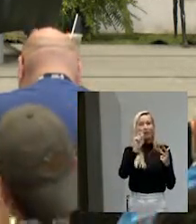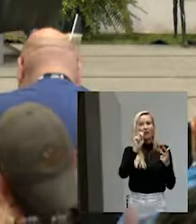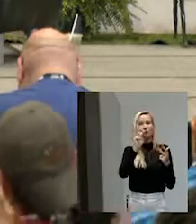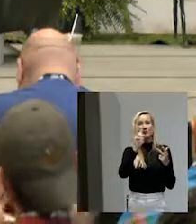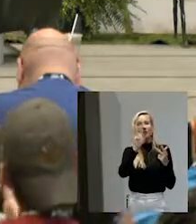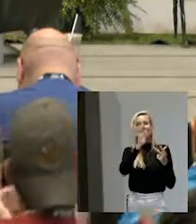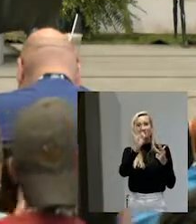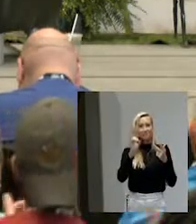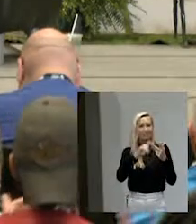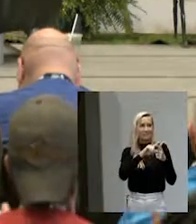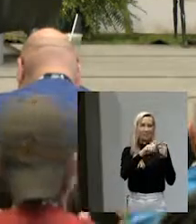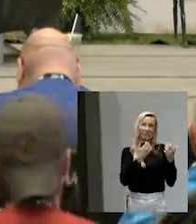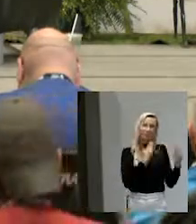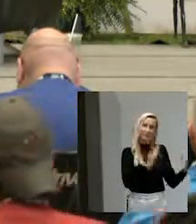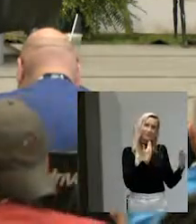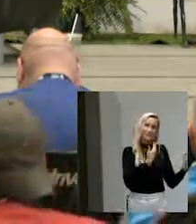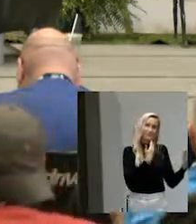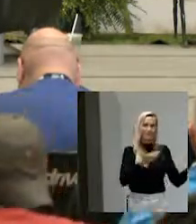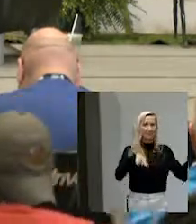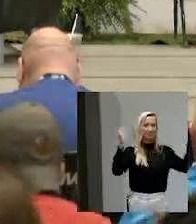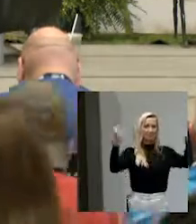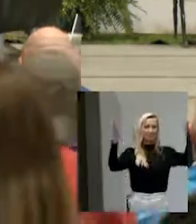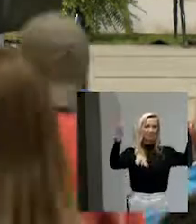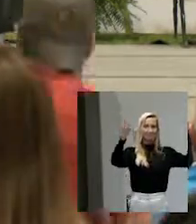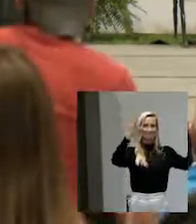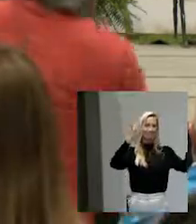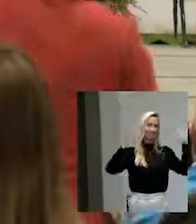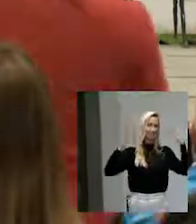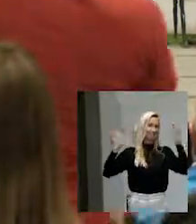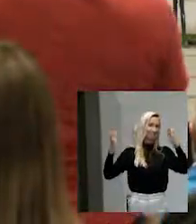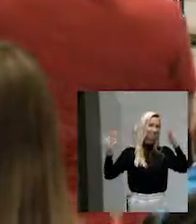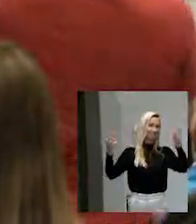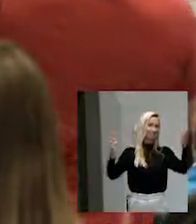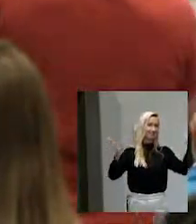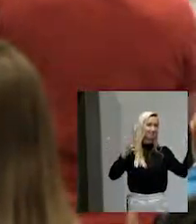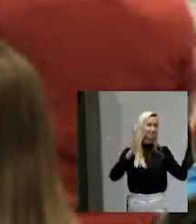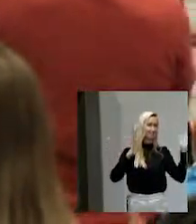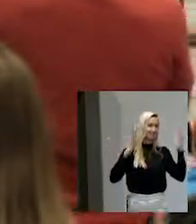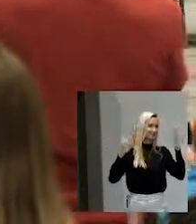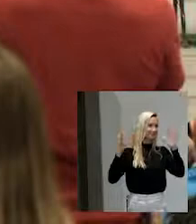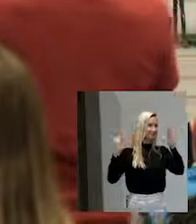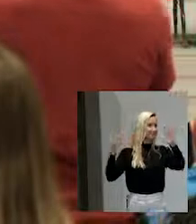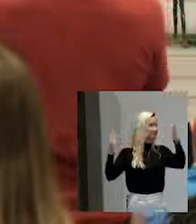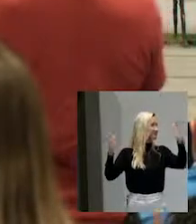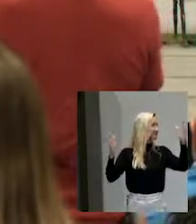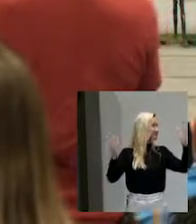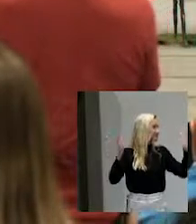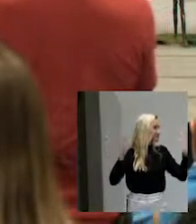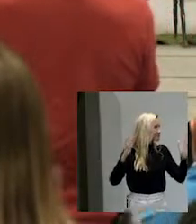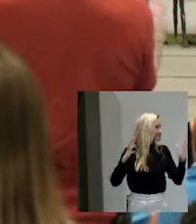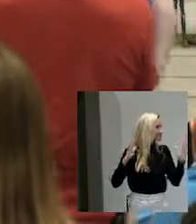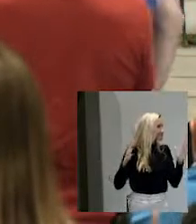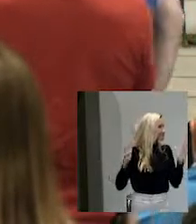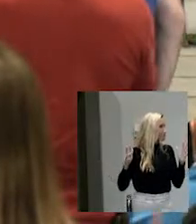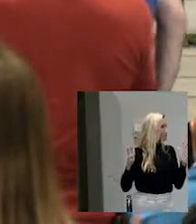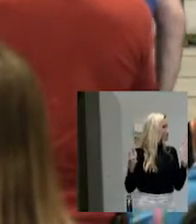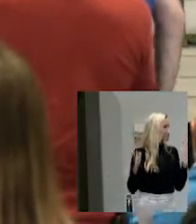We See It. Thank you guys very much for staying through this whole thing.